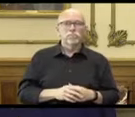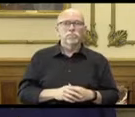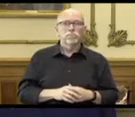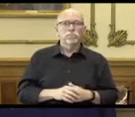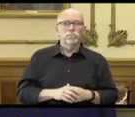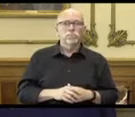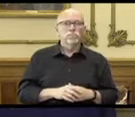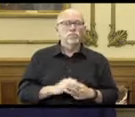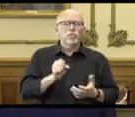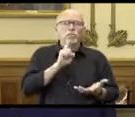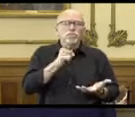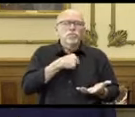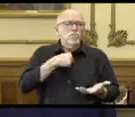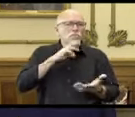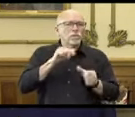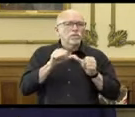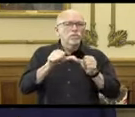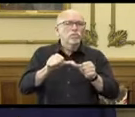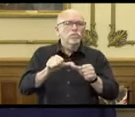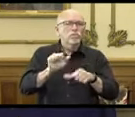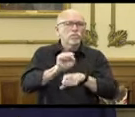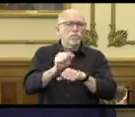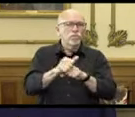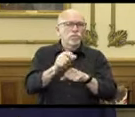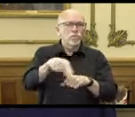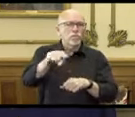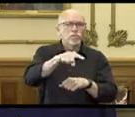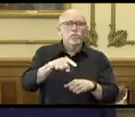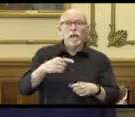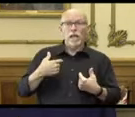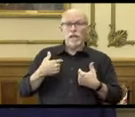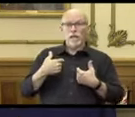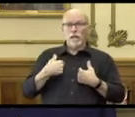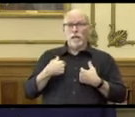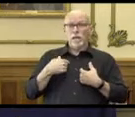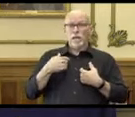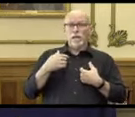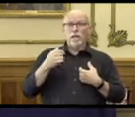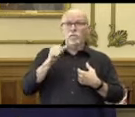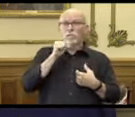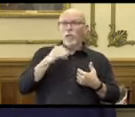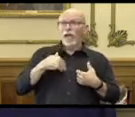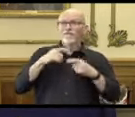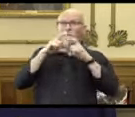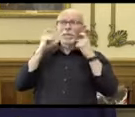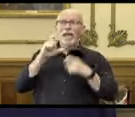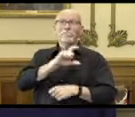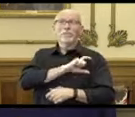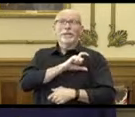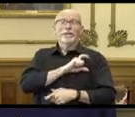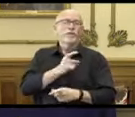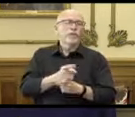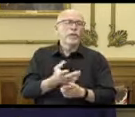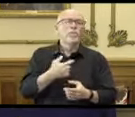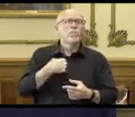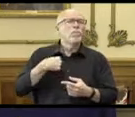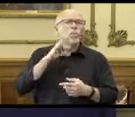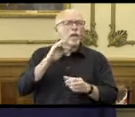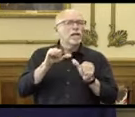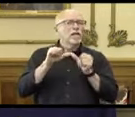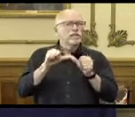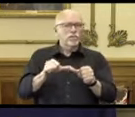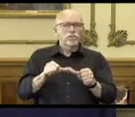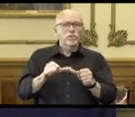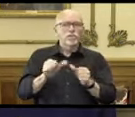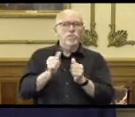so absolutely, we'll continue to work with you. When I said we don't have any mask police, we are going to continue, along